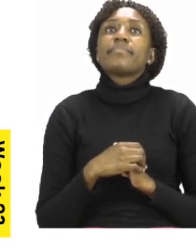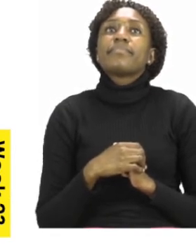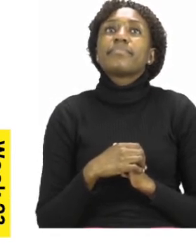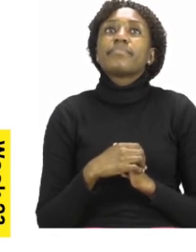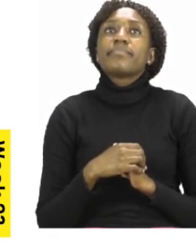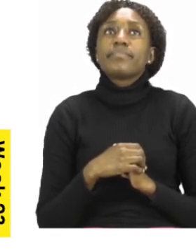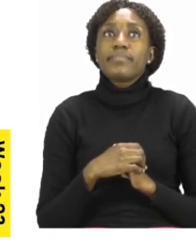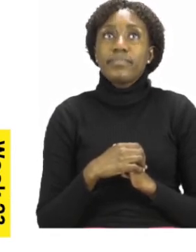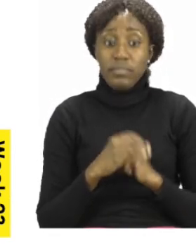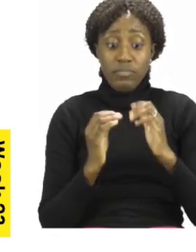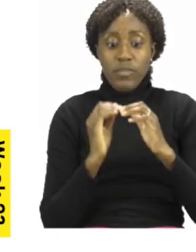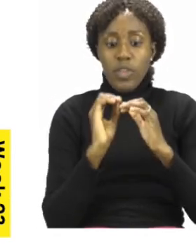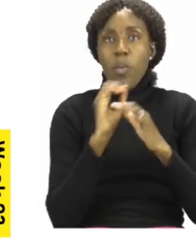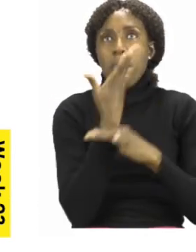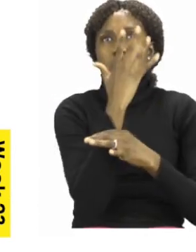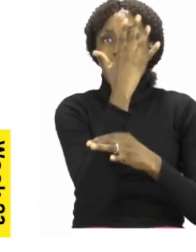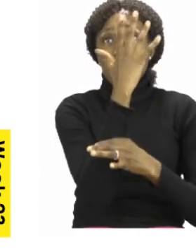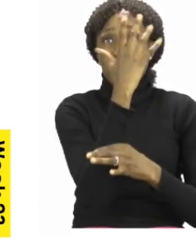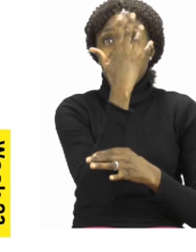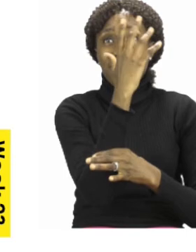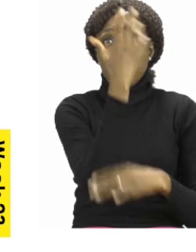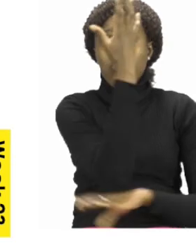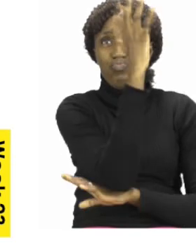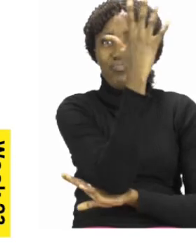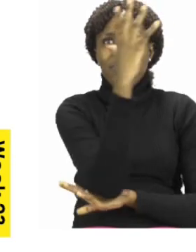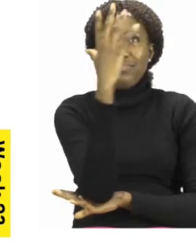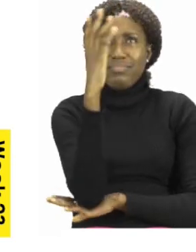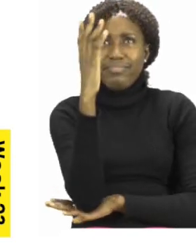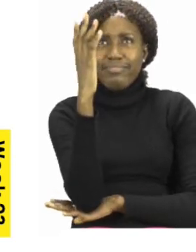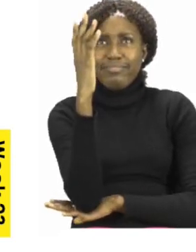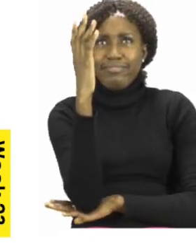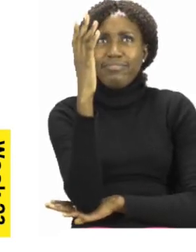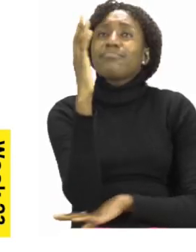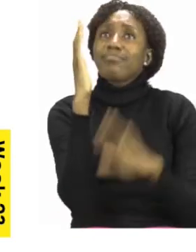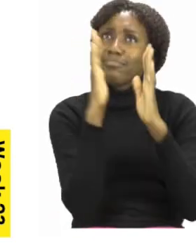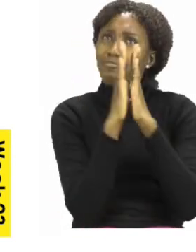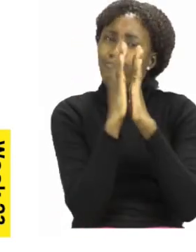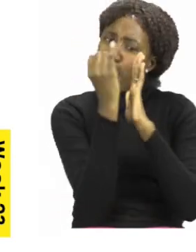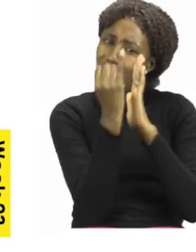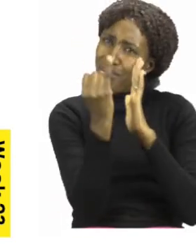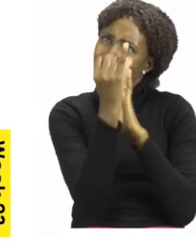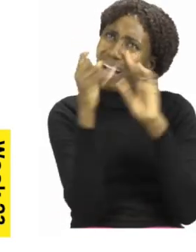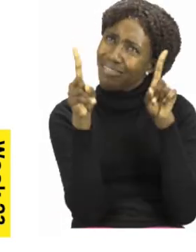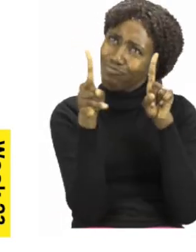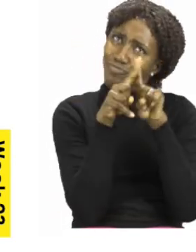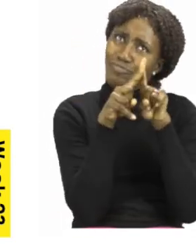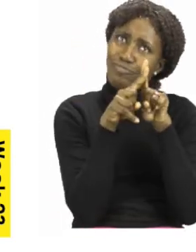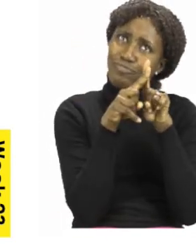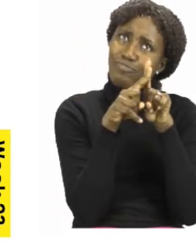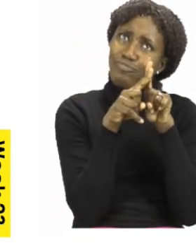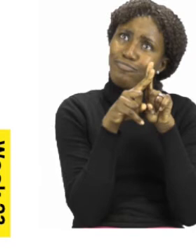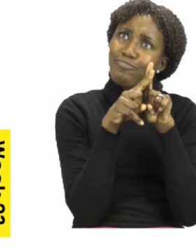a tree. Try to make sure that you draw the same things you can see as well.